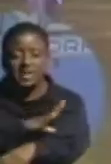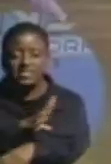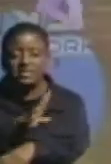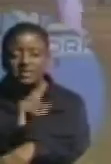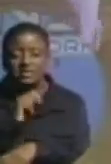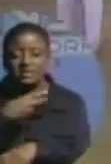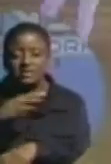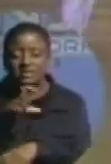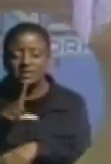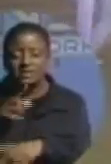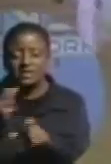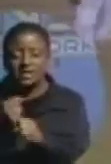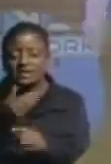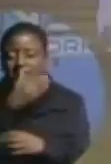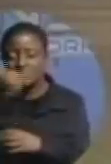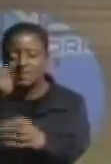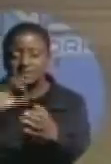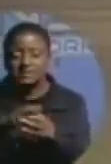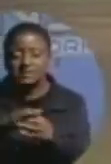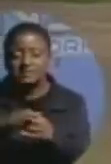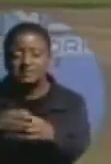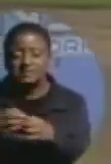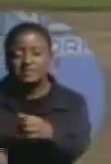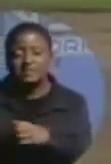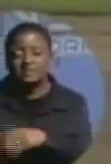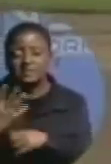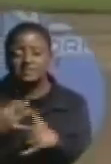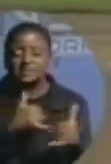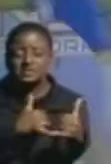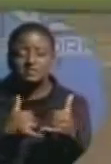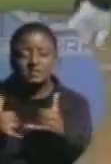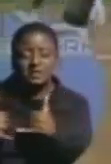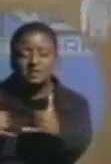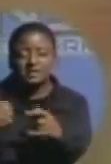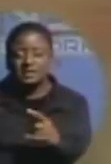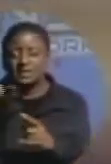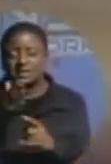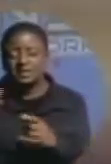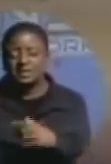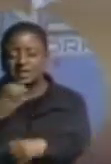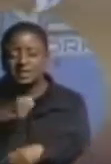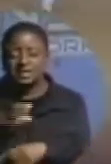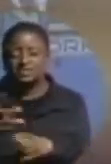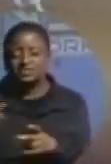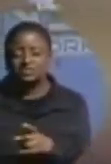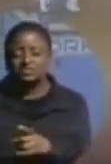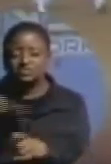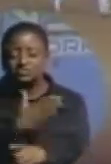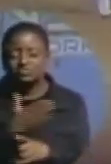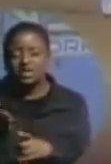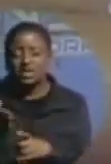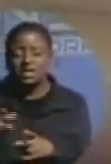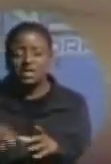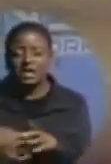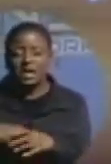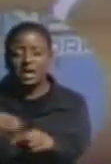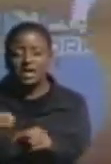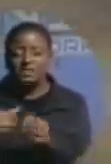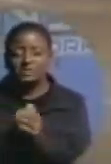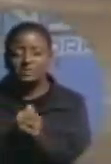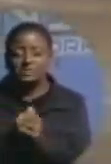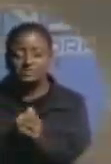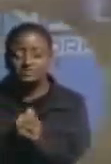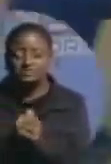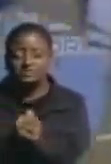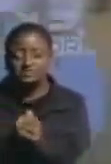best of this pitcher's duel with Alcott Forbes. The Heat striking out 13. He allowed just three hits along the way. Forbes, meantime, finding seven